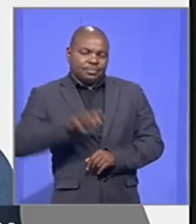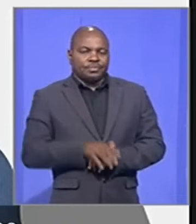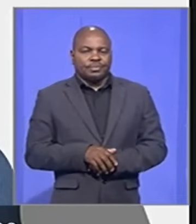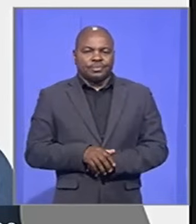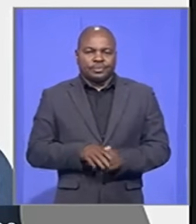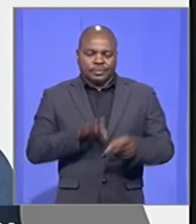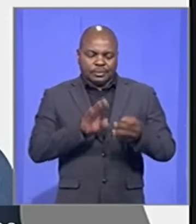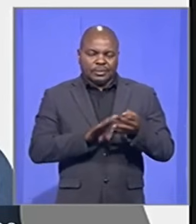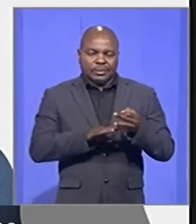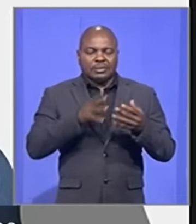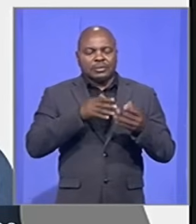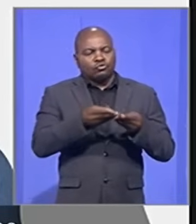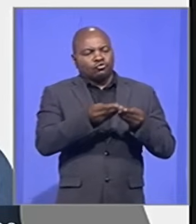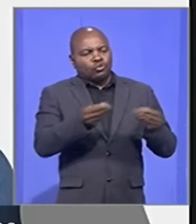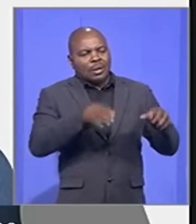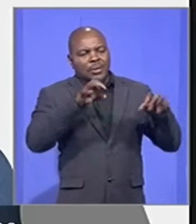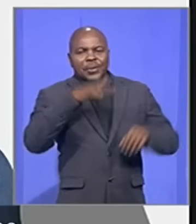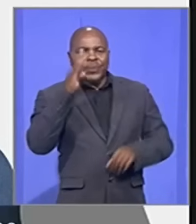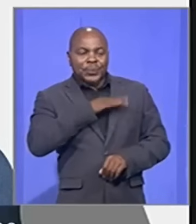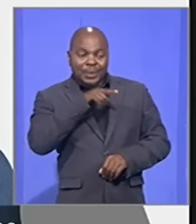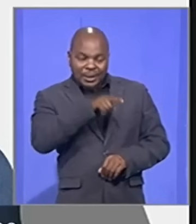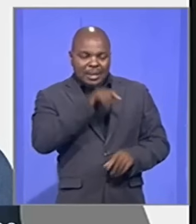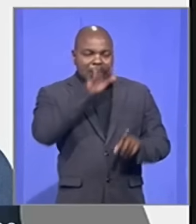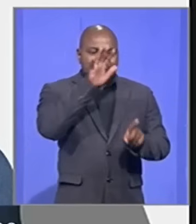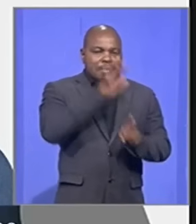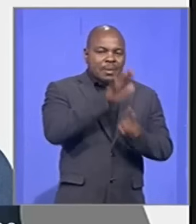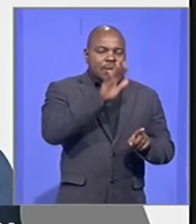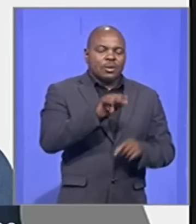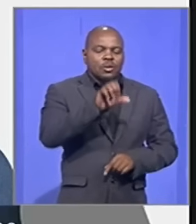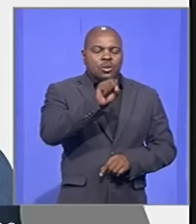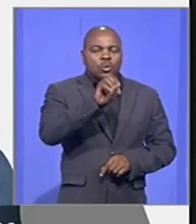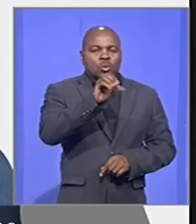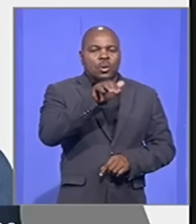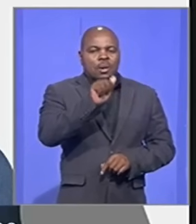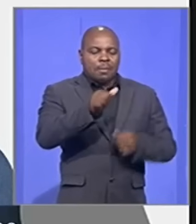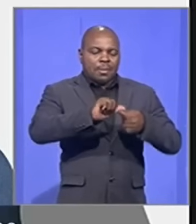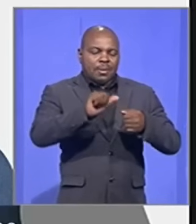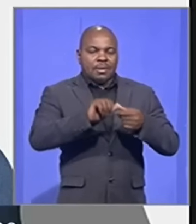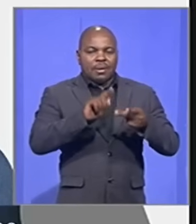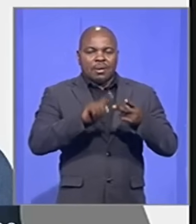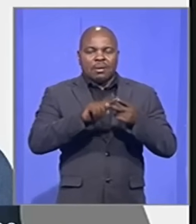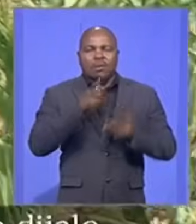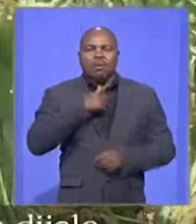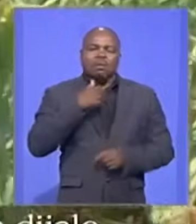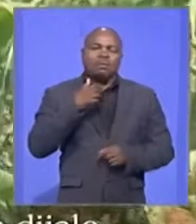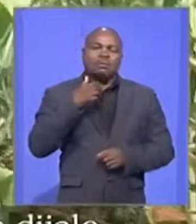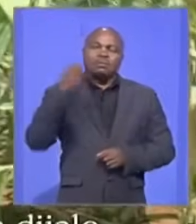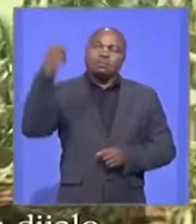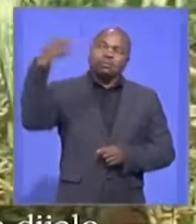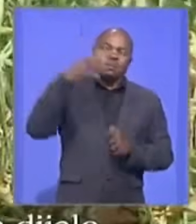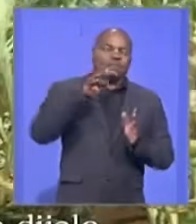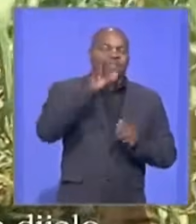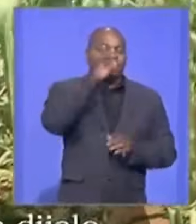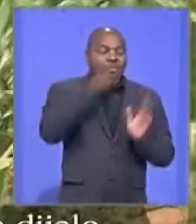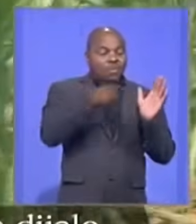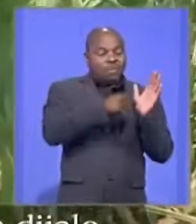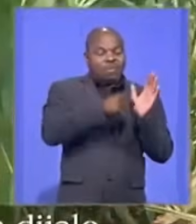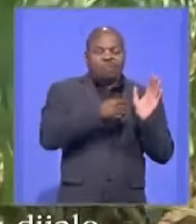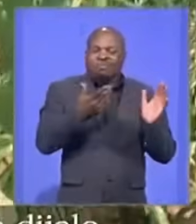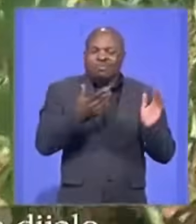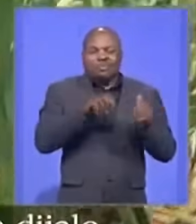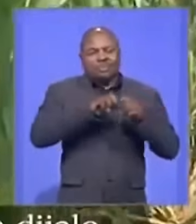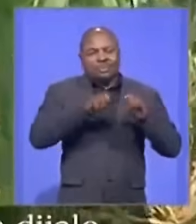the drought that's impacting the soybeans at the moment. Sunflowers are reduced by about 6%. Grain SA ya re seno ga se